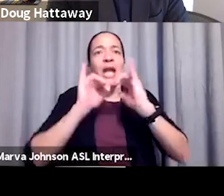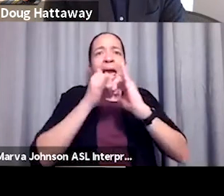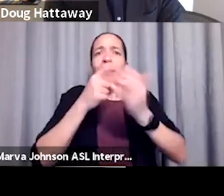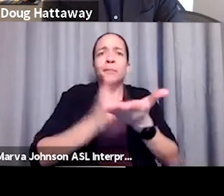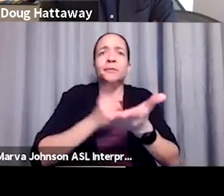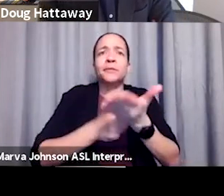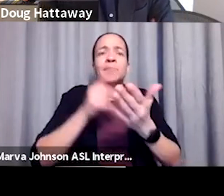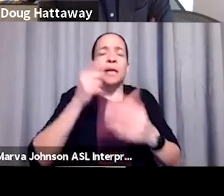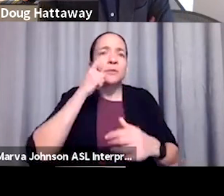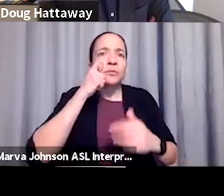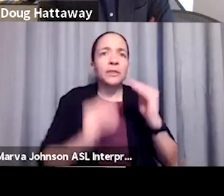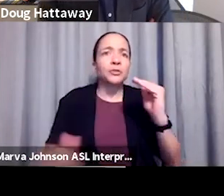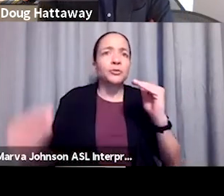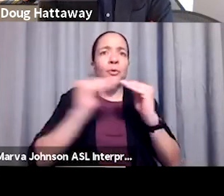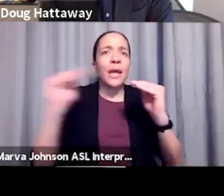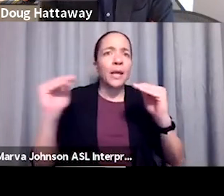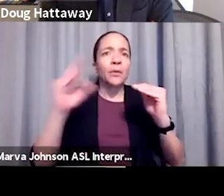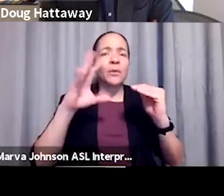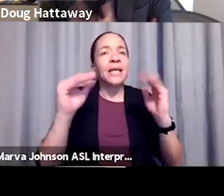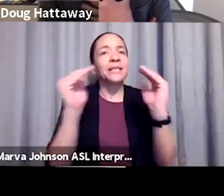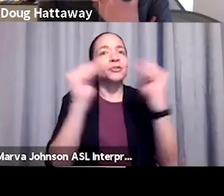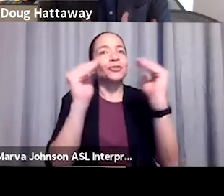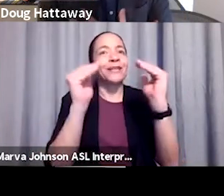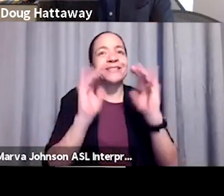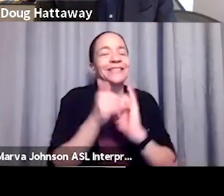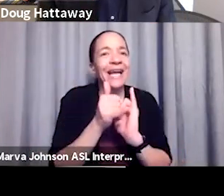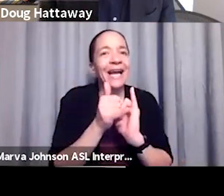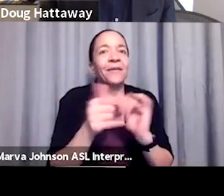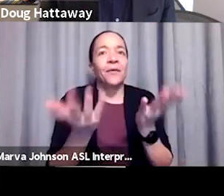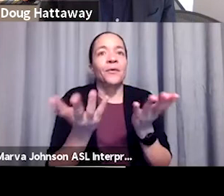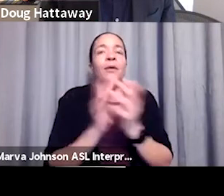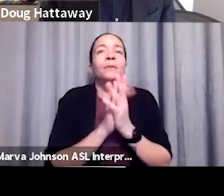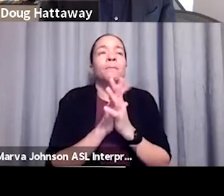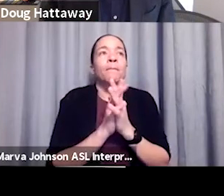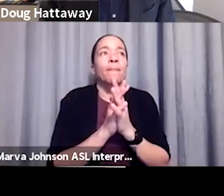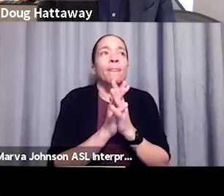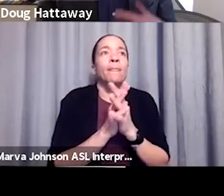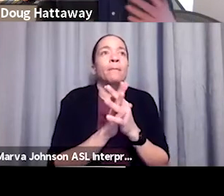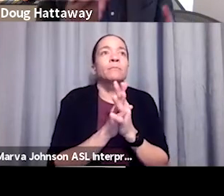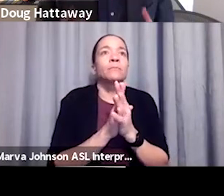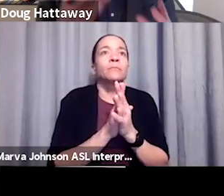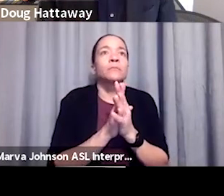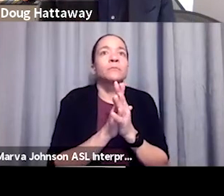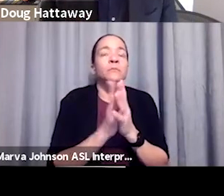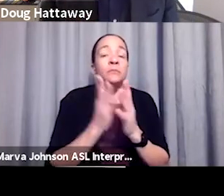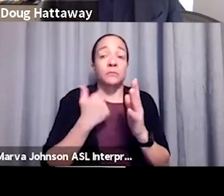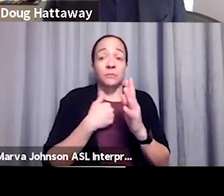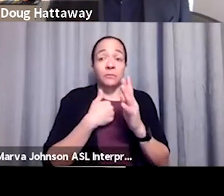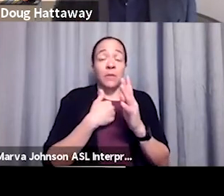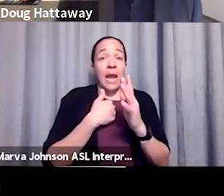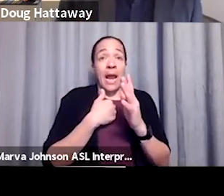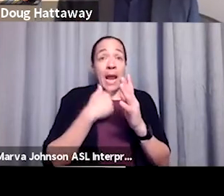justice. And the way I think about it is about unity with